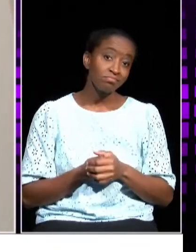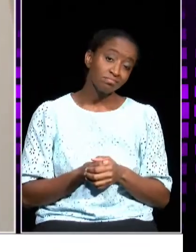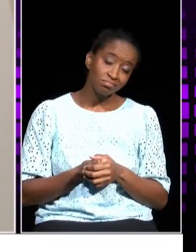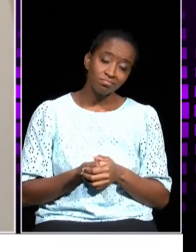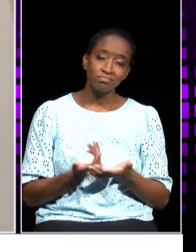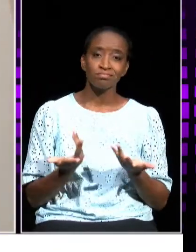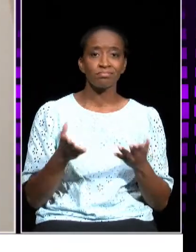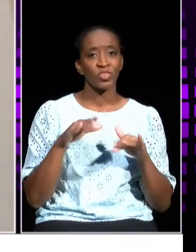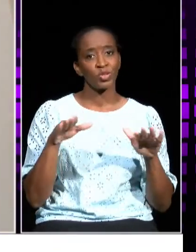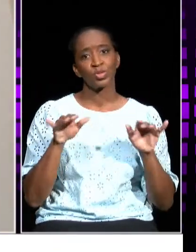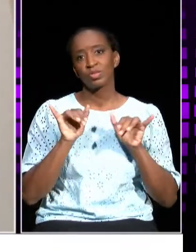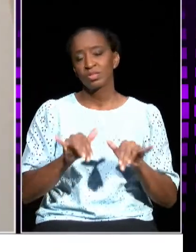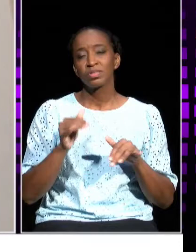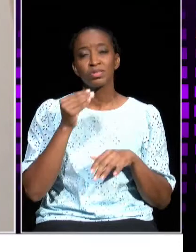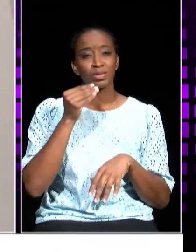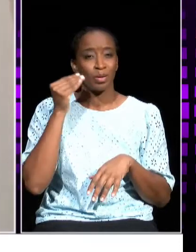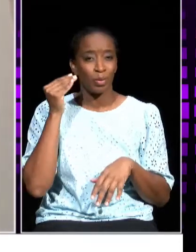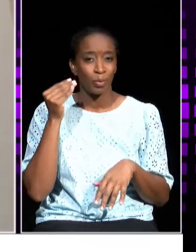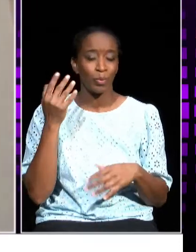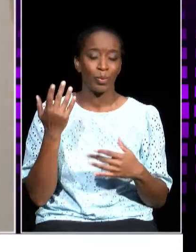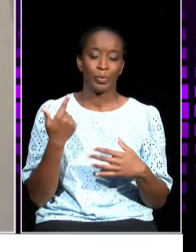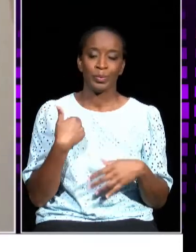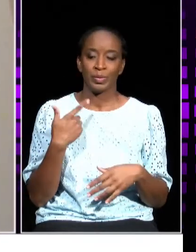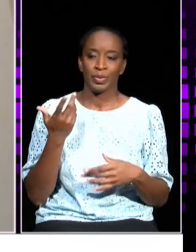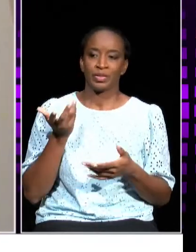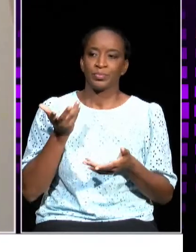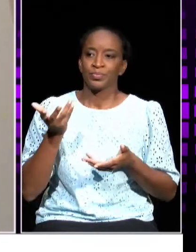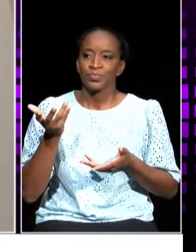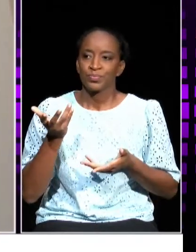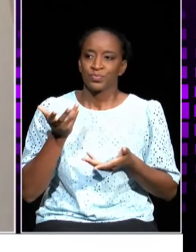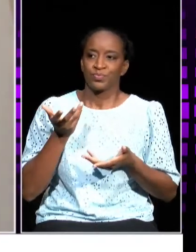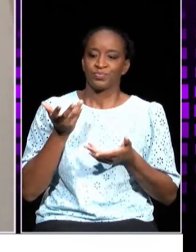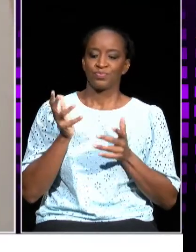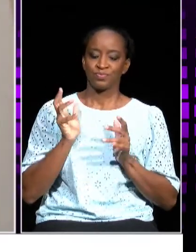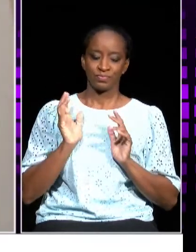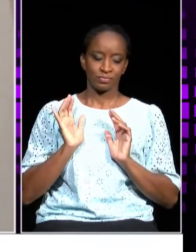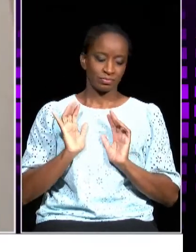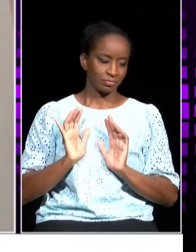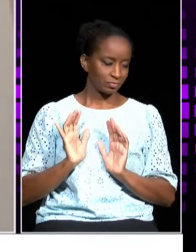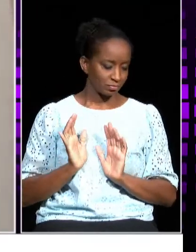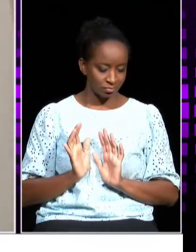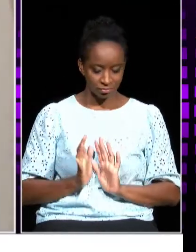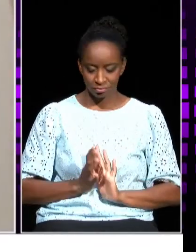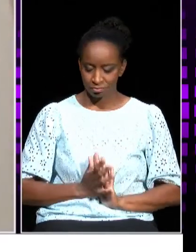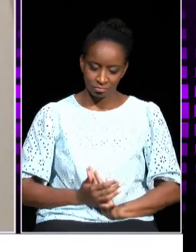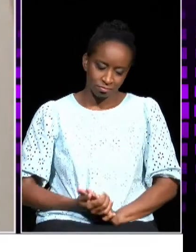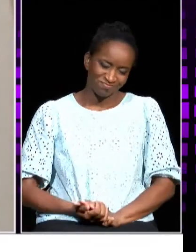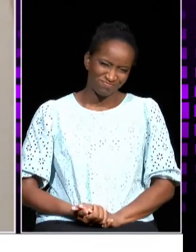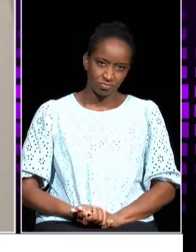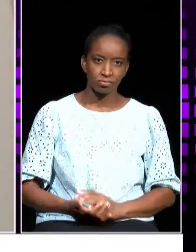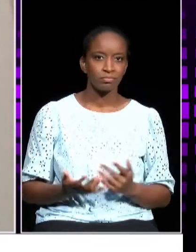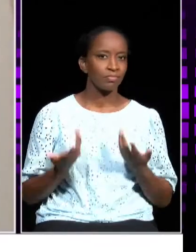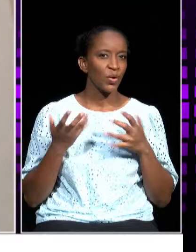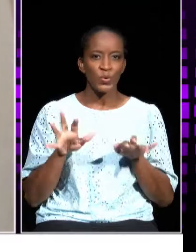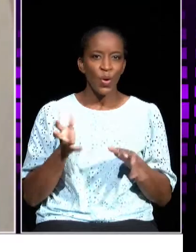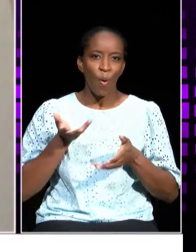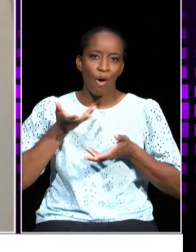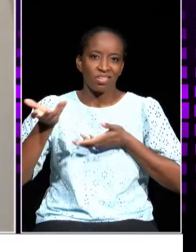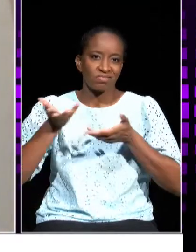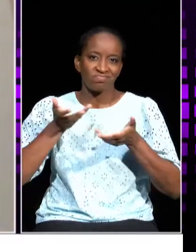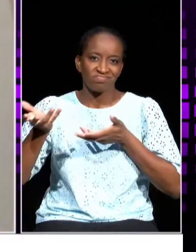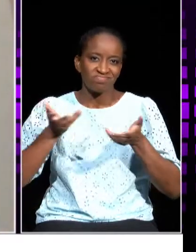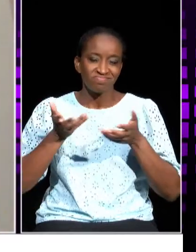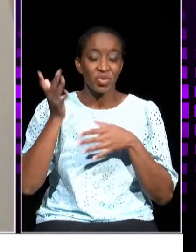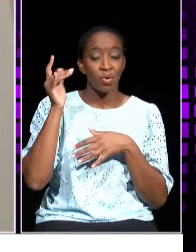that they were not comfortable speaking, especially when there are persons around. And so if they're going to have